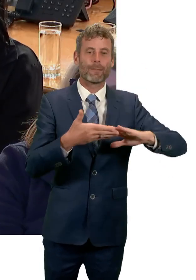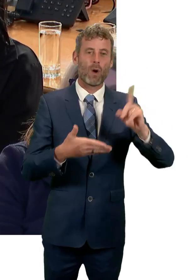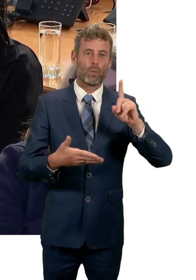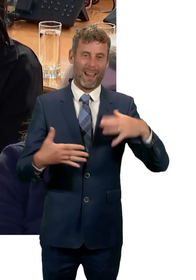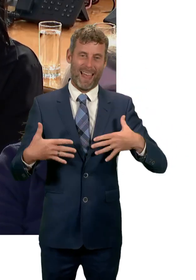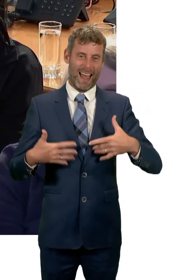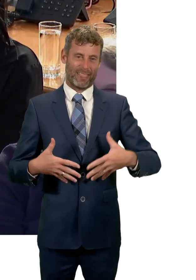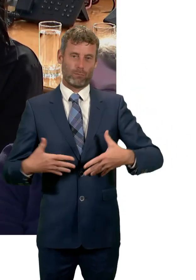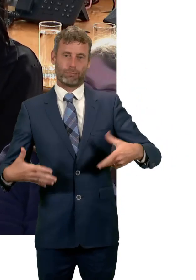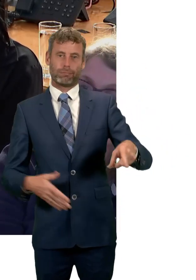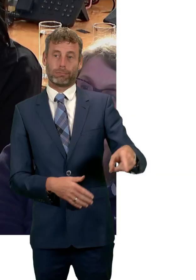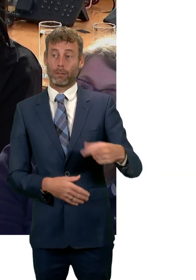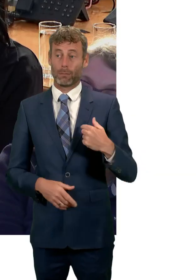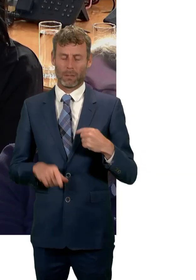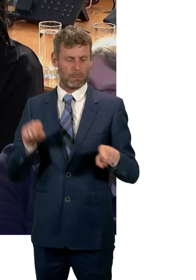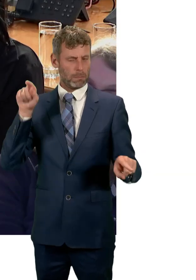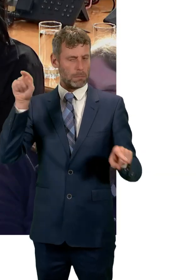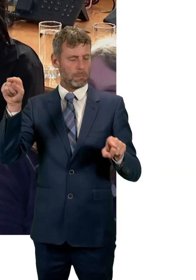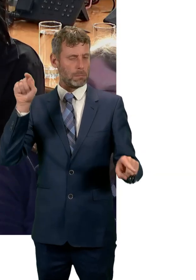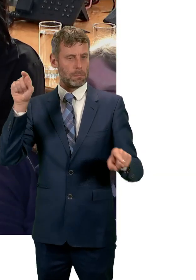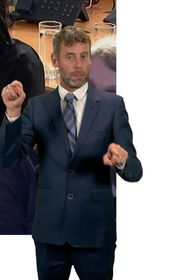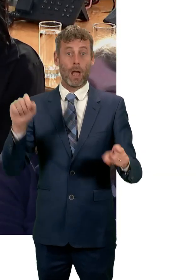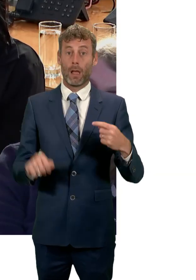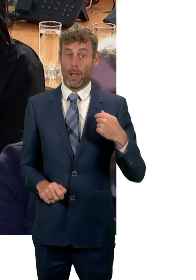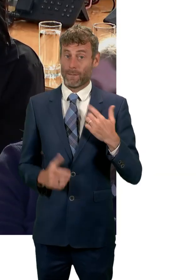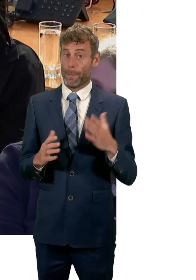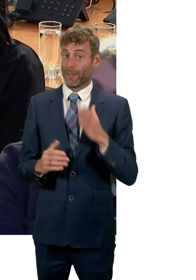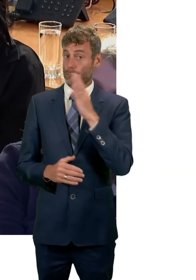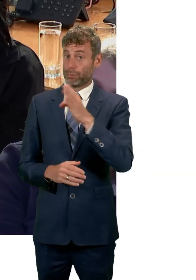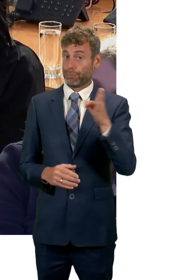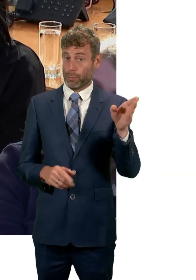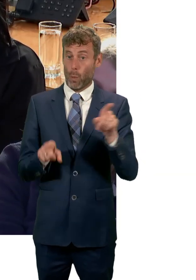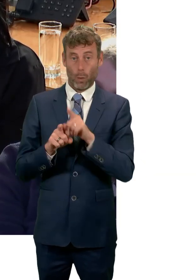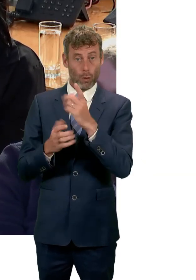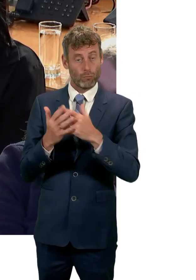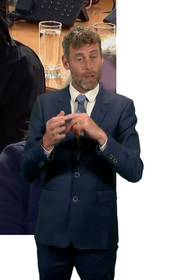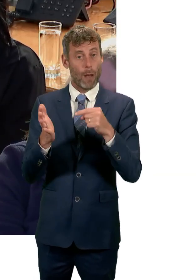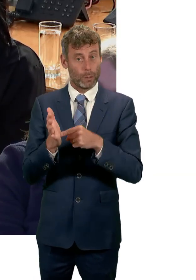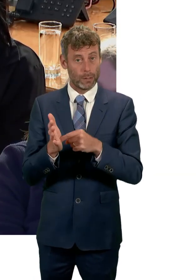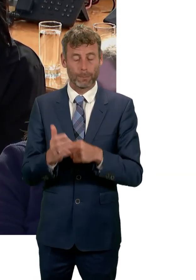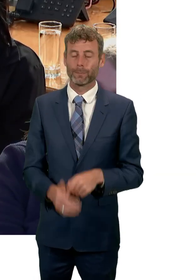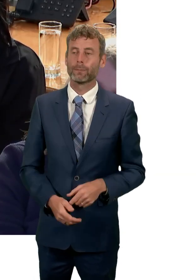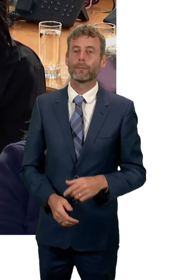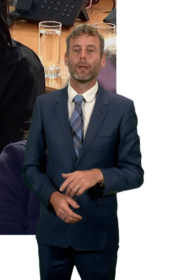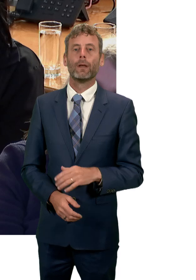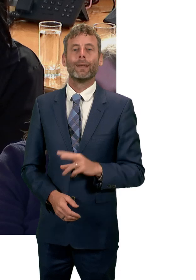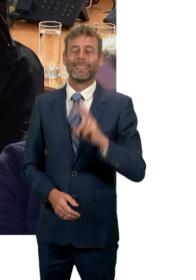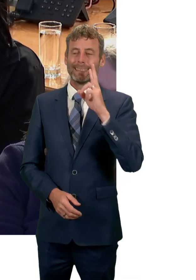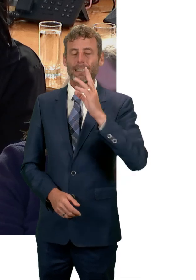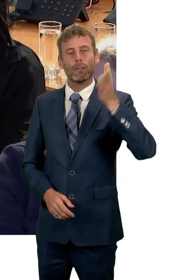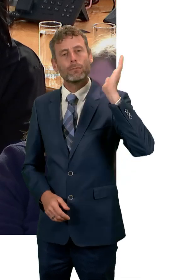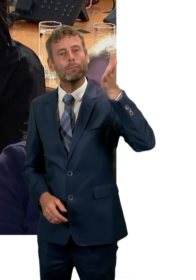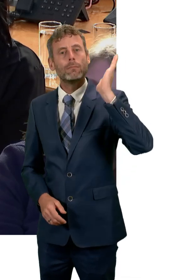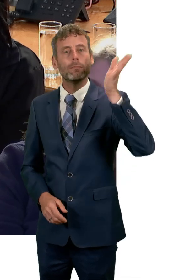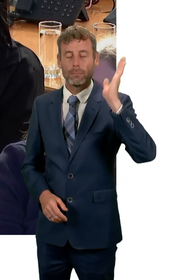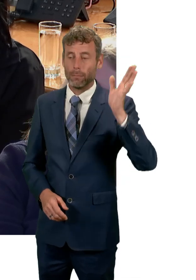And I guess my question builds on both of those. We've been to quite a lot of events, including at the Rowett, where you get a certain demographic attending, and it tends to be the